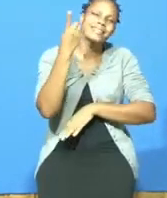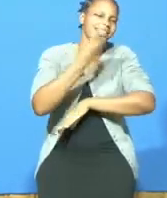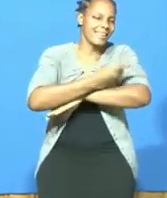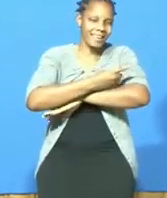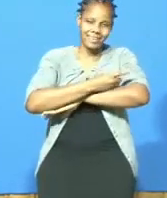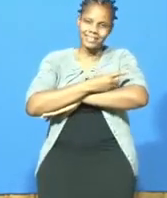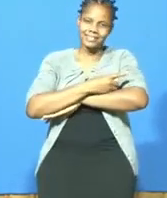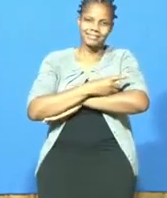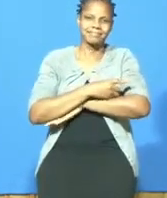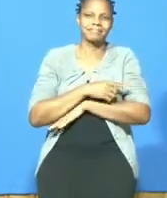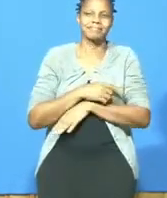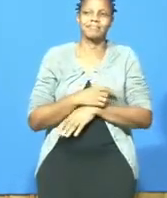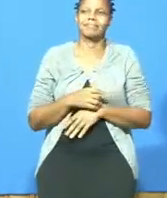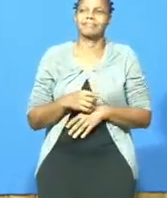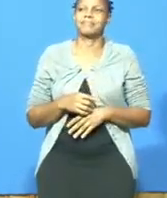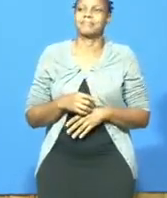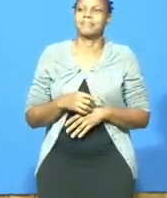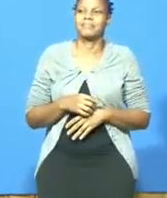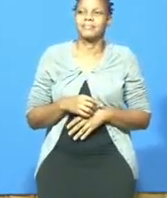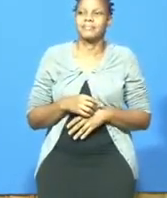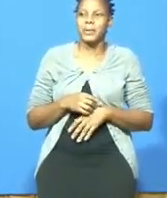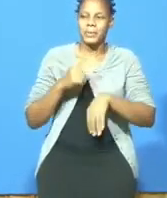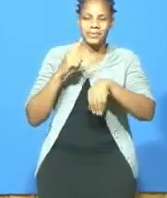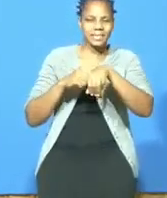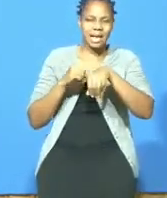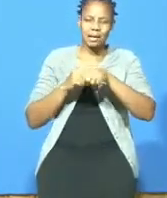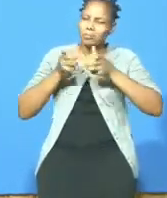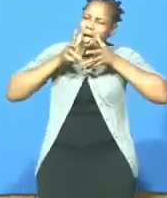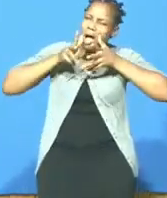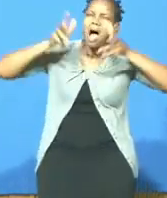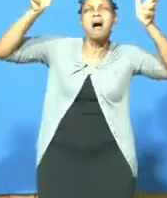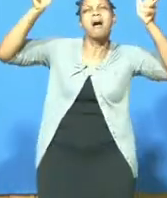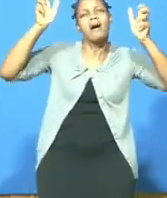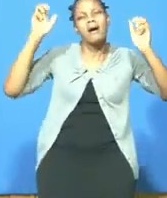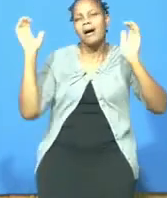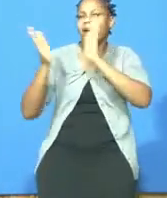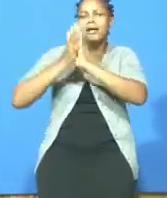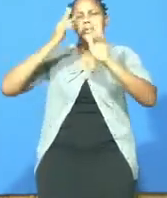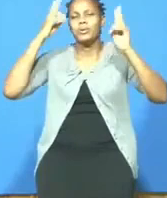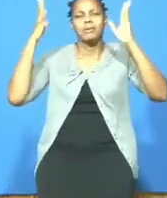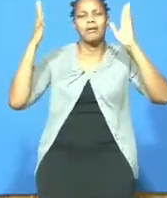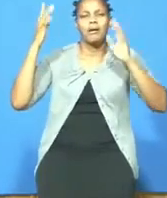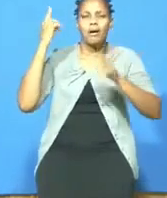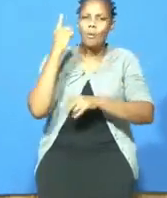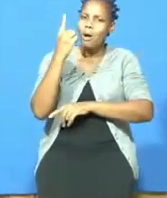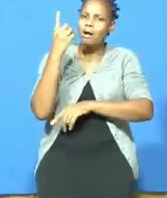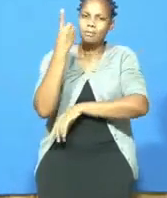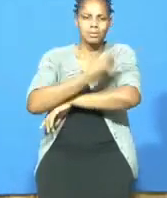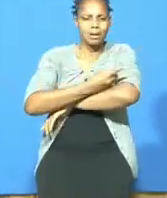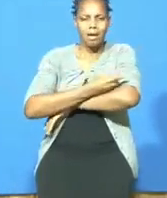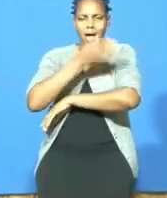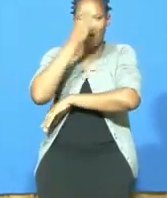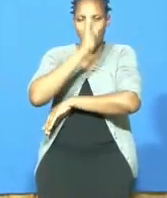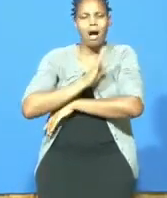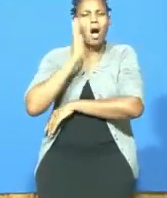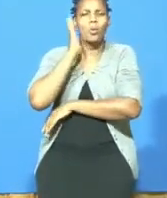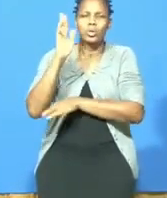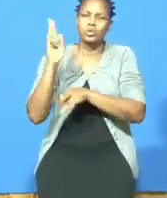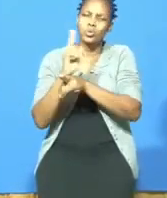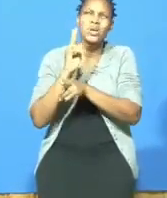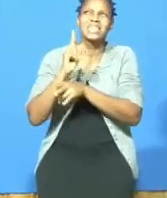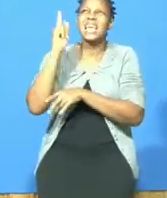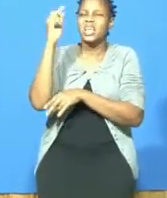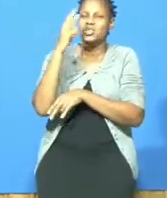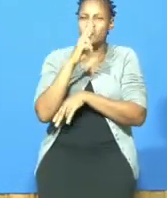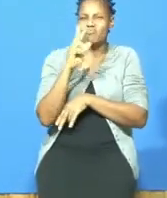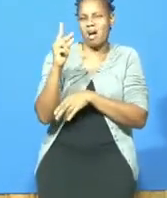one day, wish I had time to shout hallelujah. One day, God shall use his handkerchief